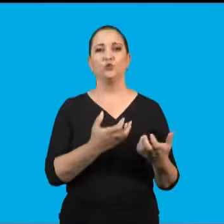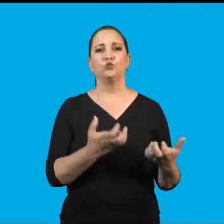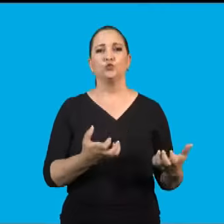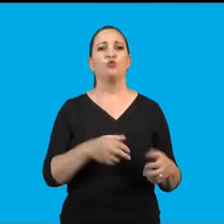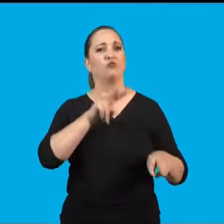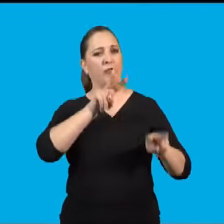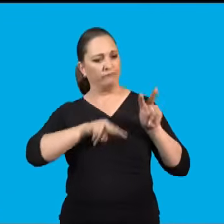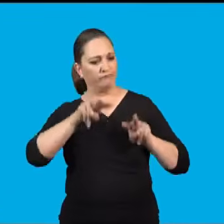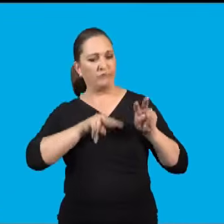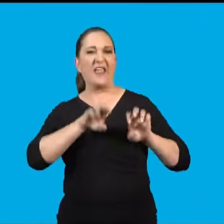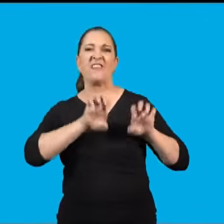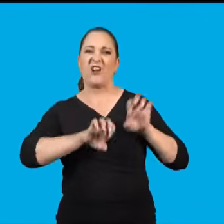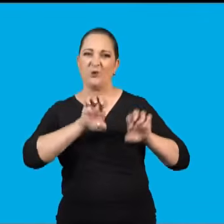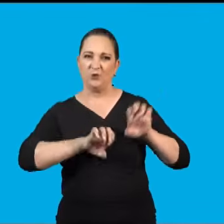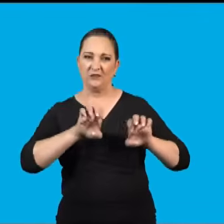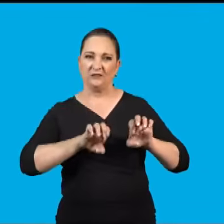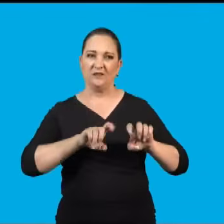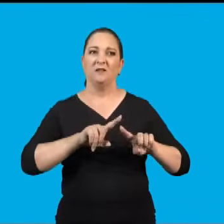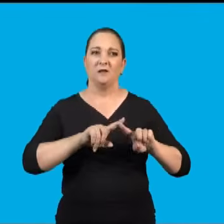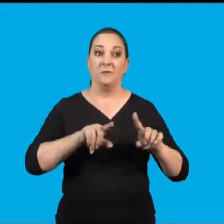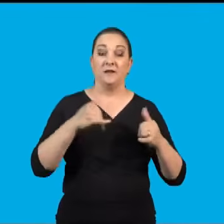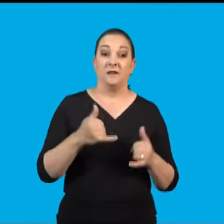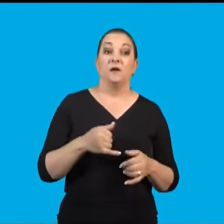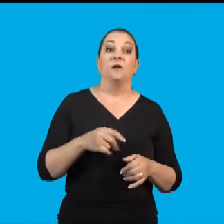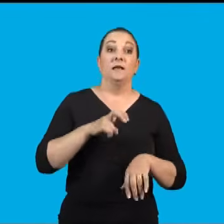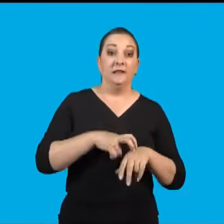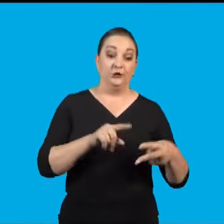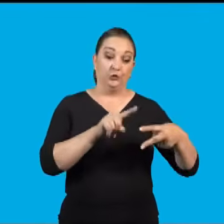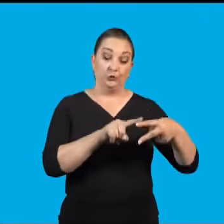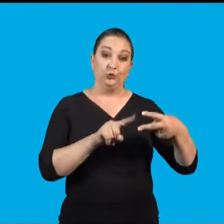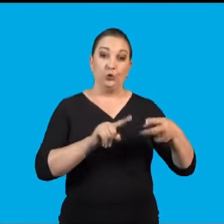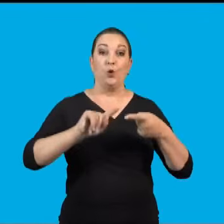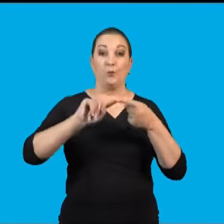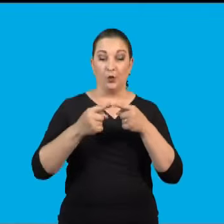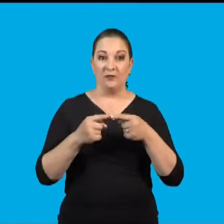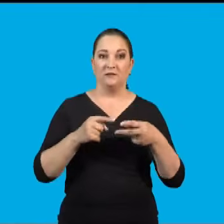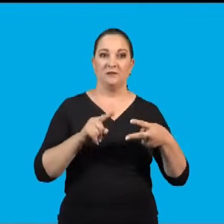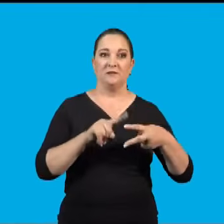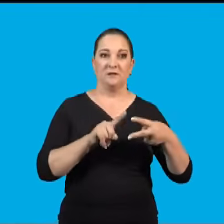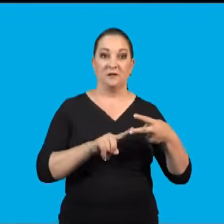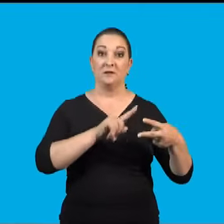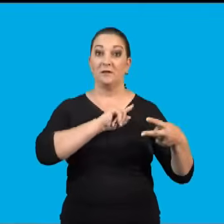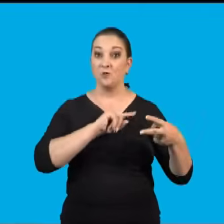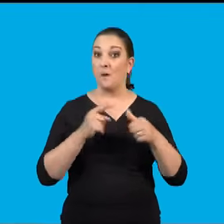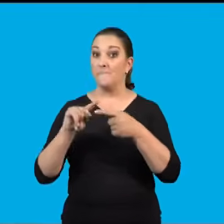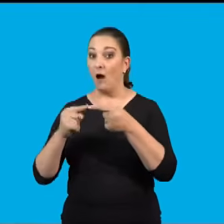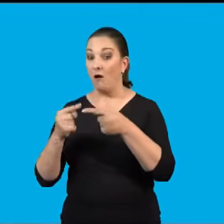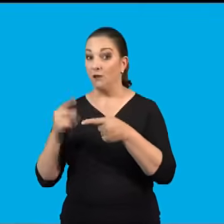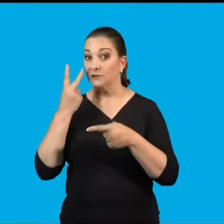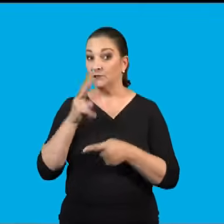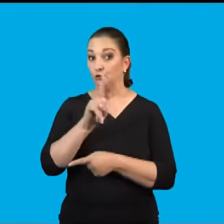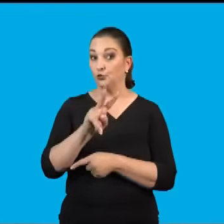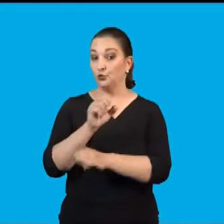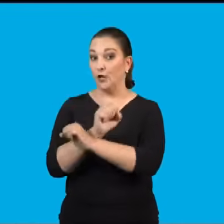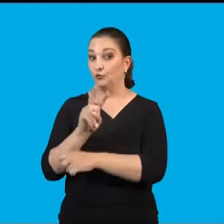sources regarding the launch of the UDF. Again, you have to give 2 points because it says 2 times 2 equals 4.